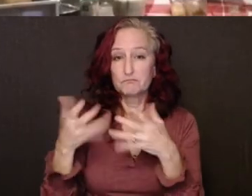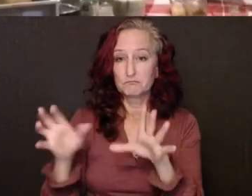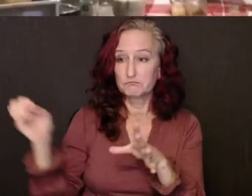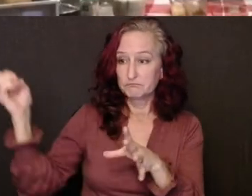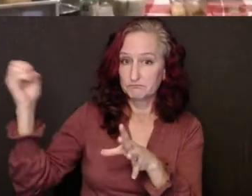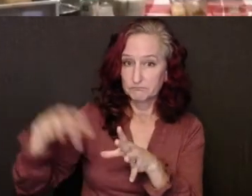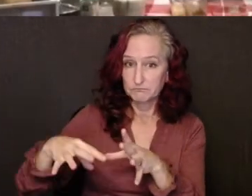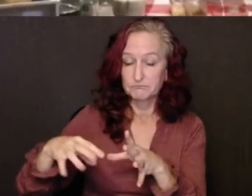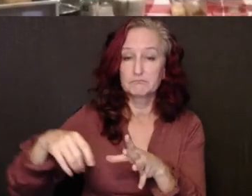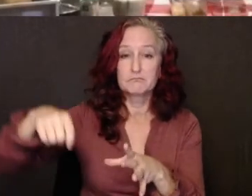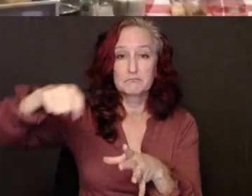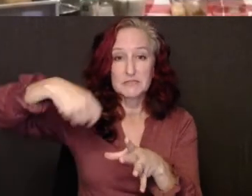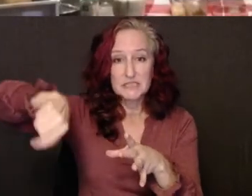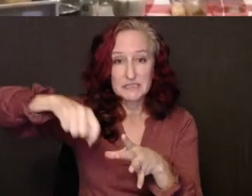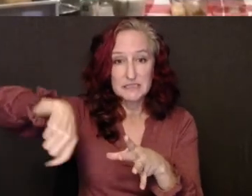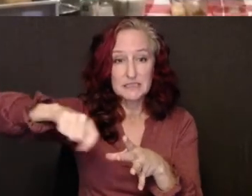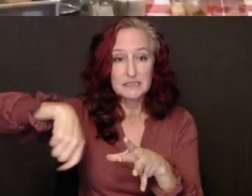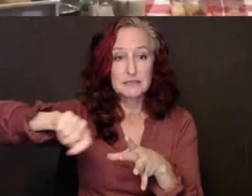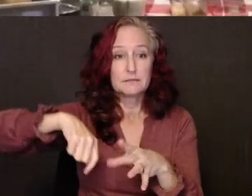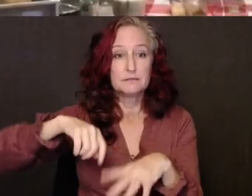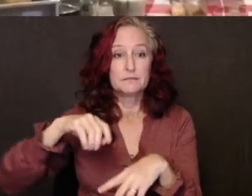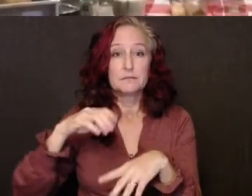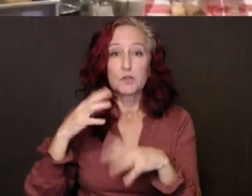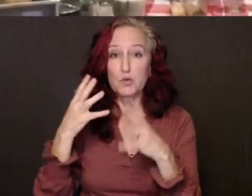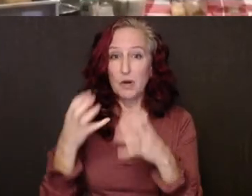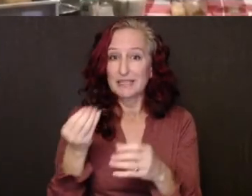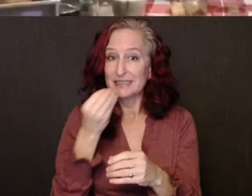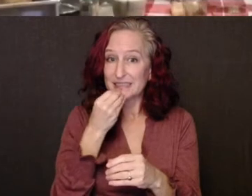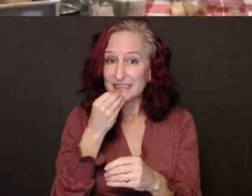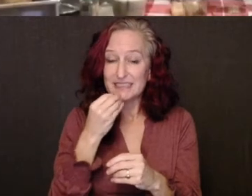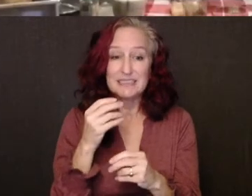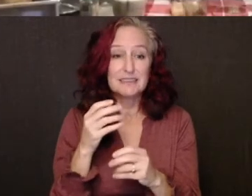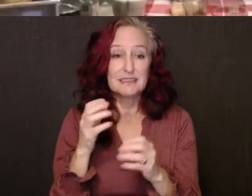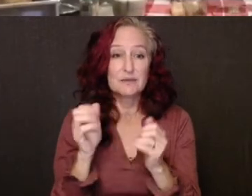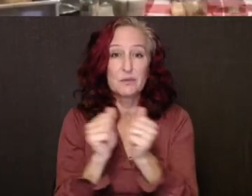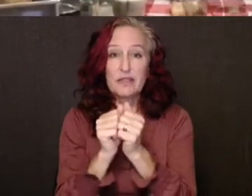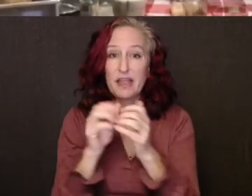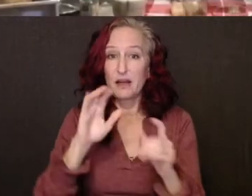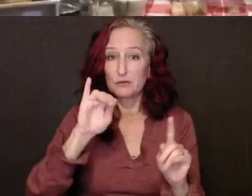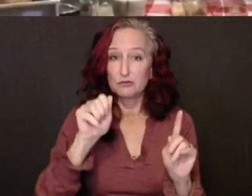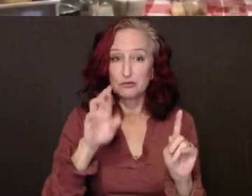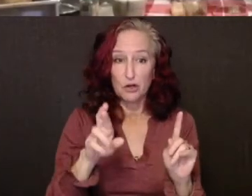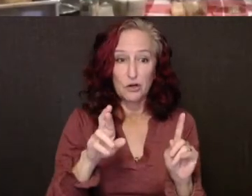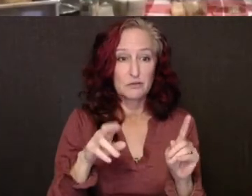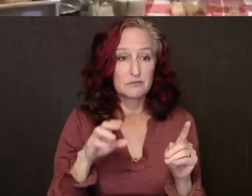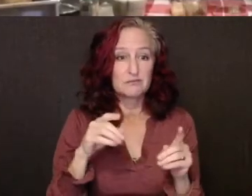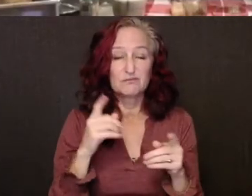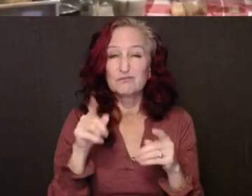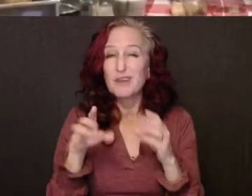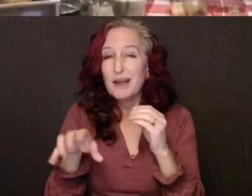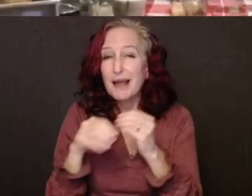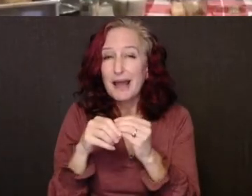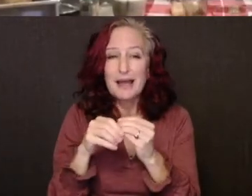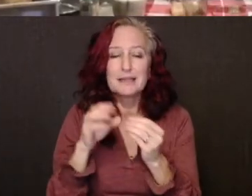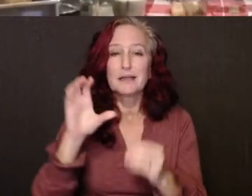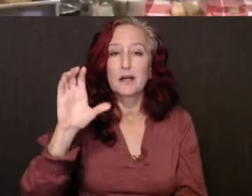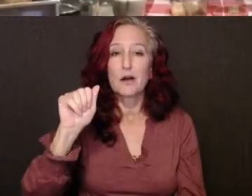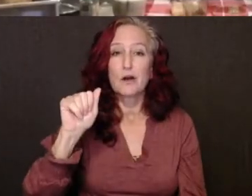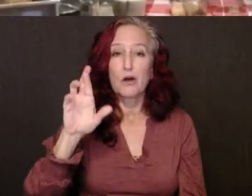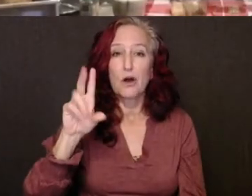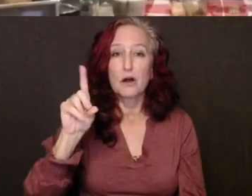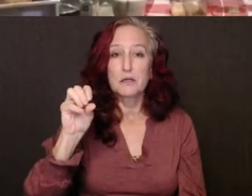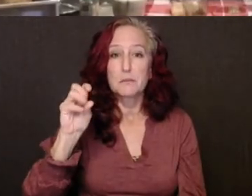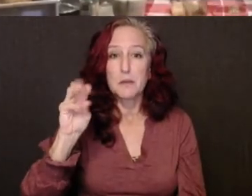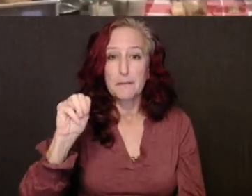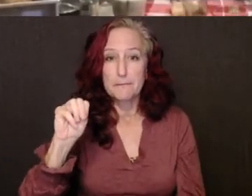starts cooking a little more, you could add the sugar in at any point. And like I said, you could do regular sugar, you could do like